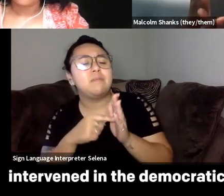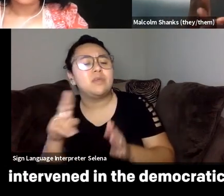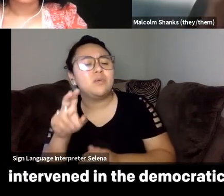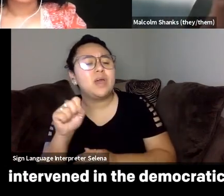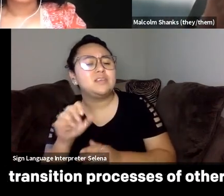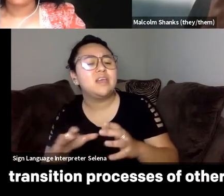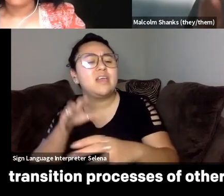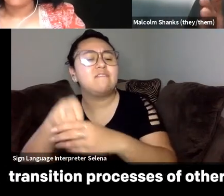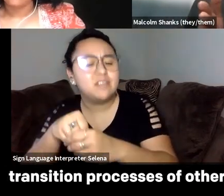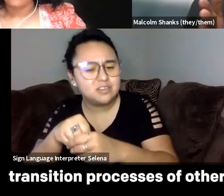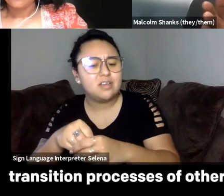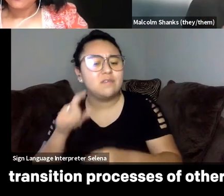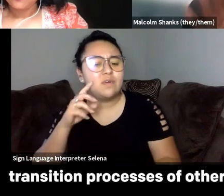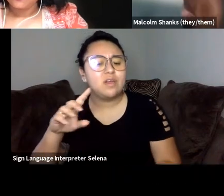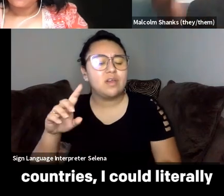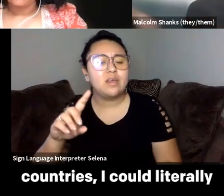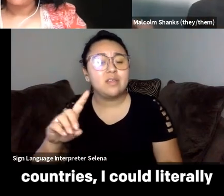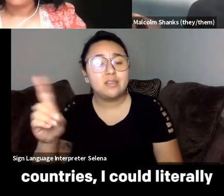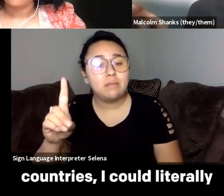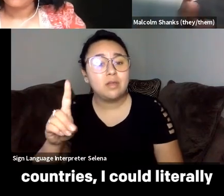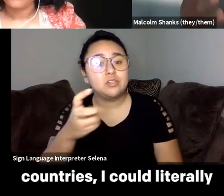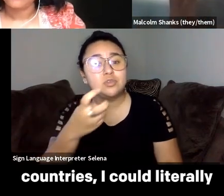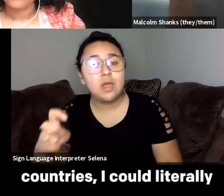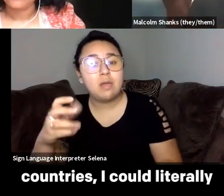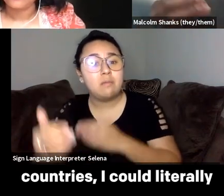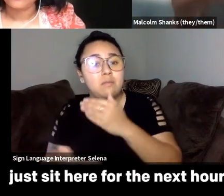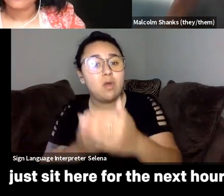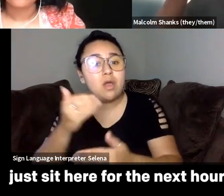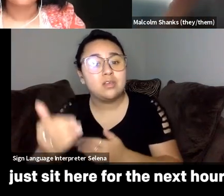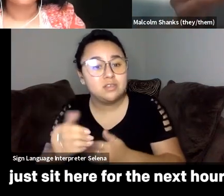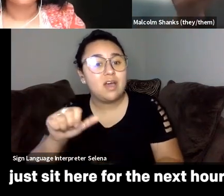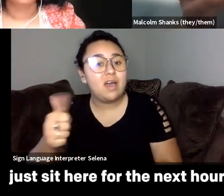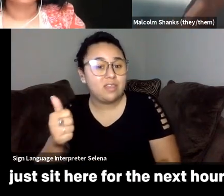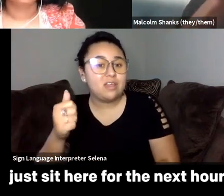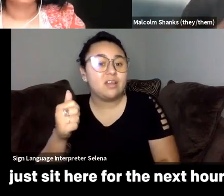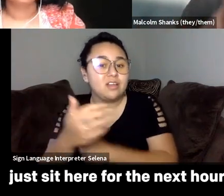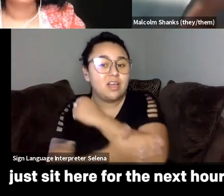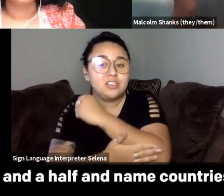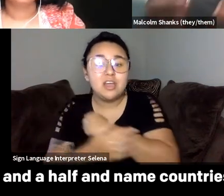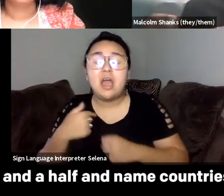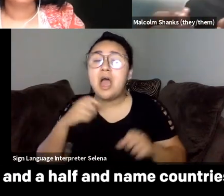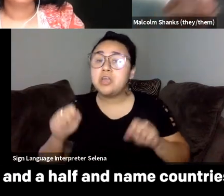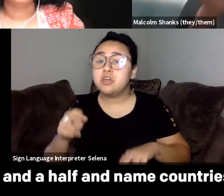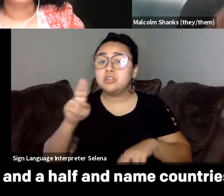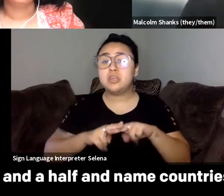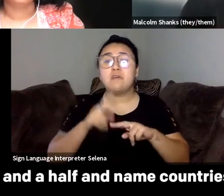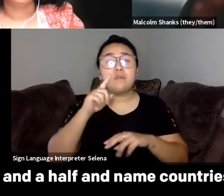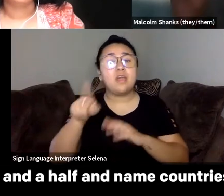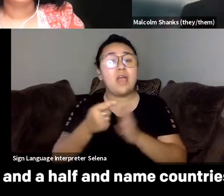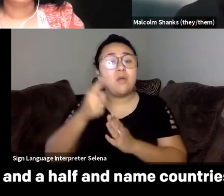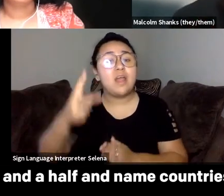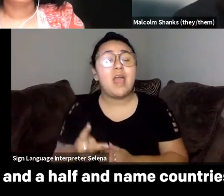in the democratic transition processes of other countries. I could literally just sit here for the next hour and a half and